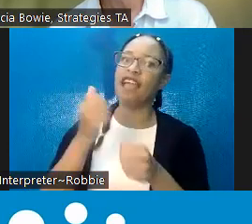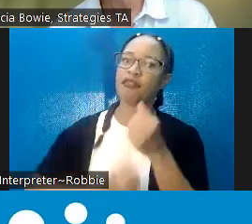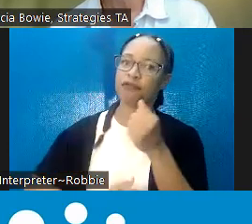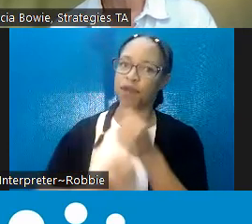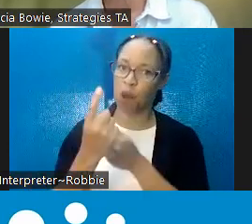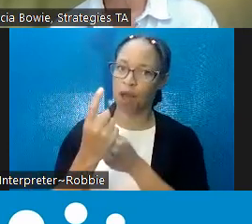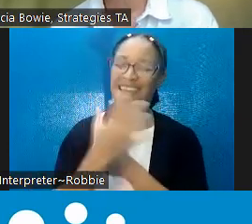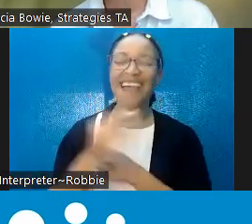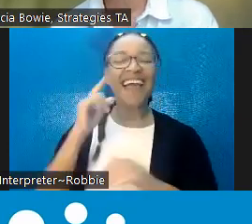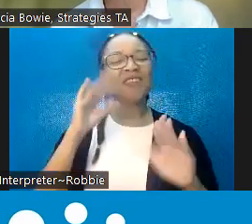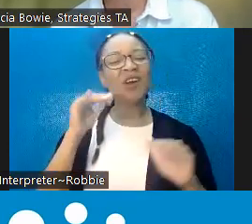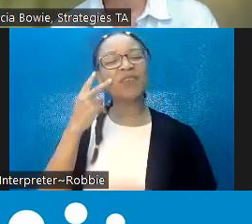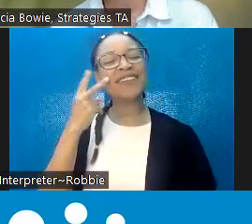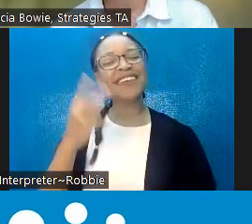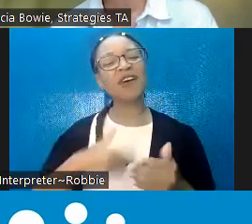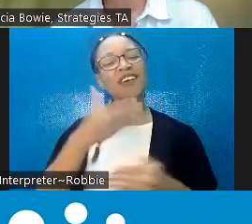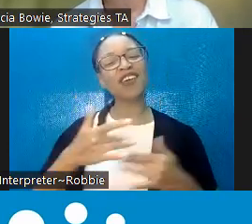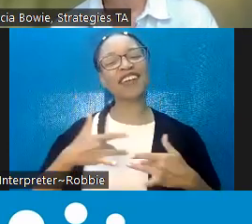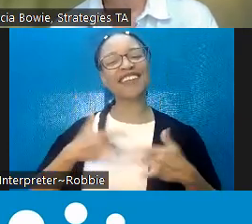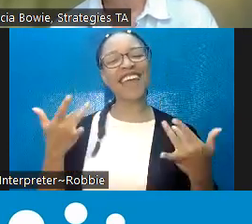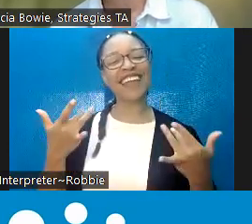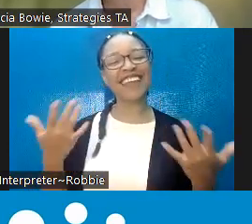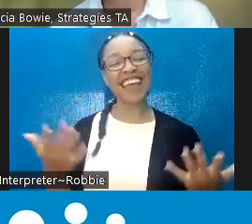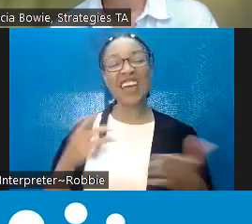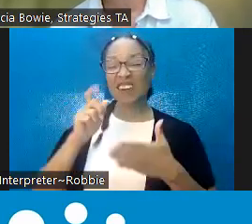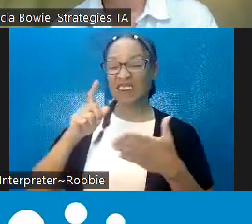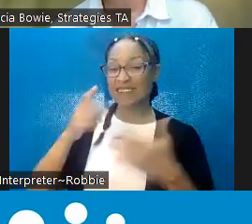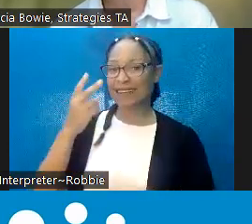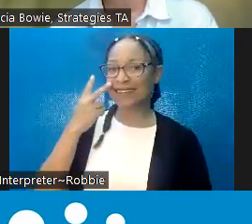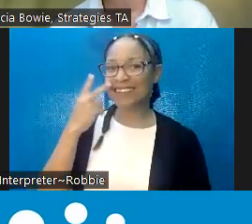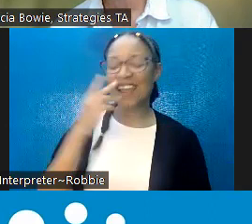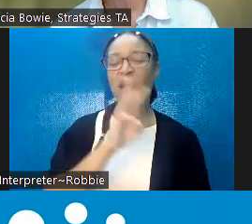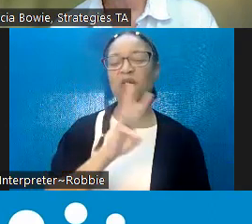and we hope to see you at our next event. So please check our website for